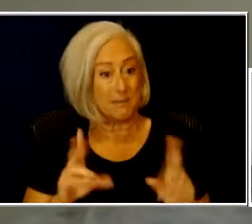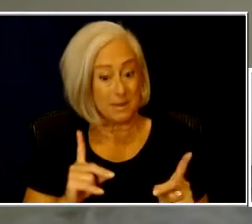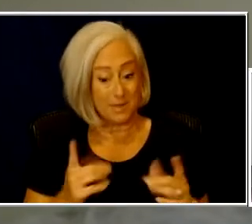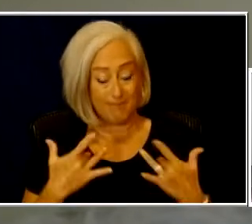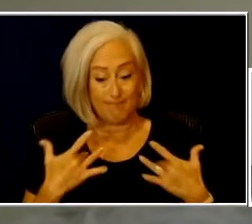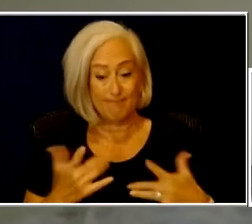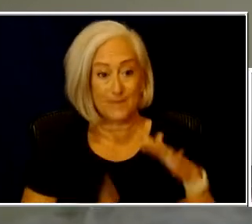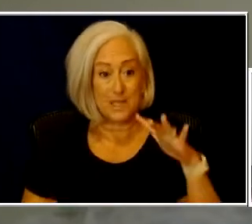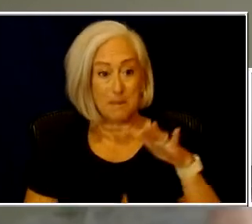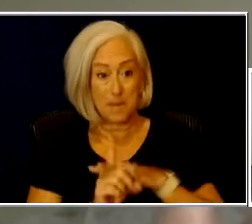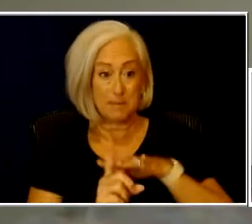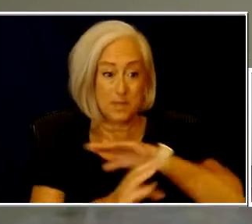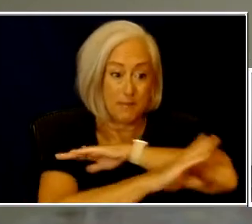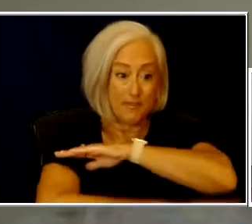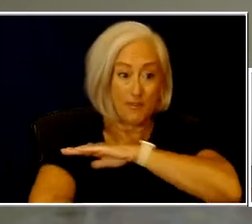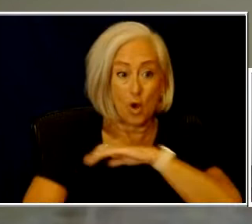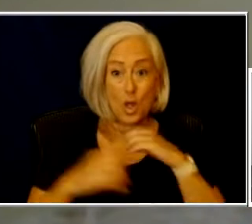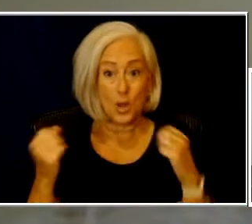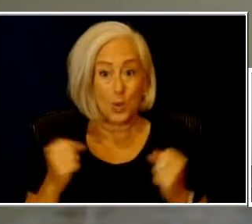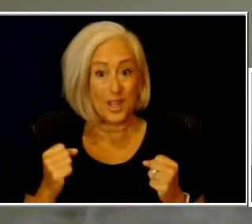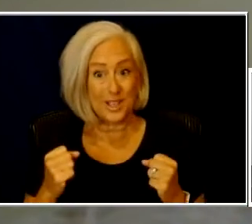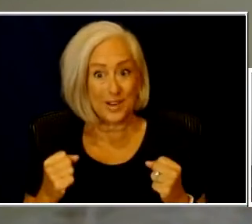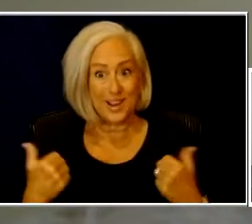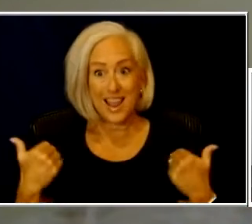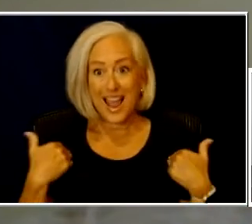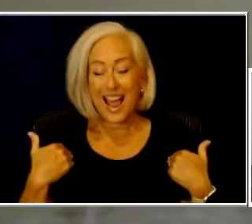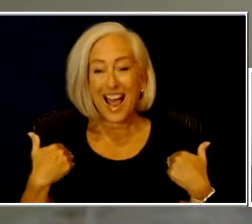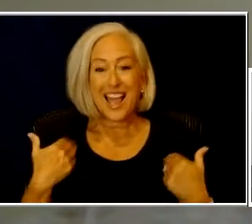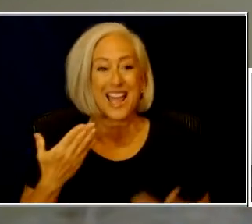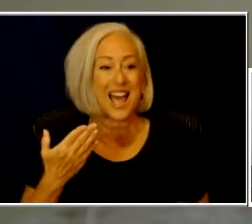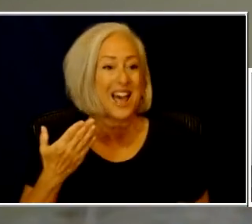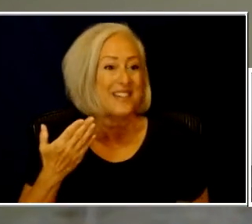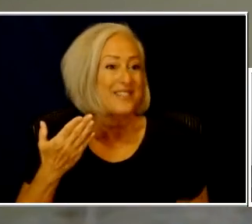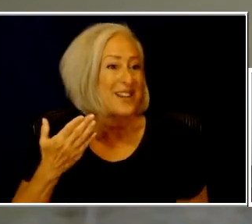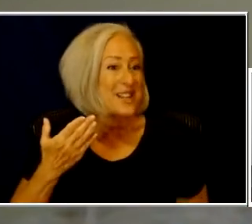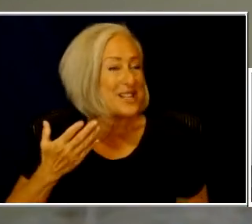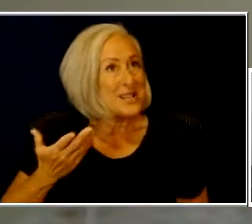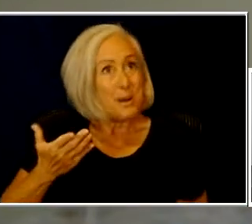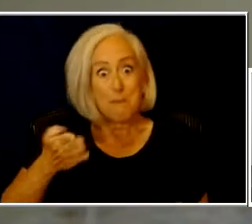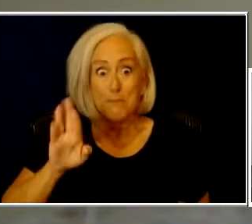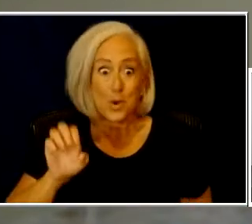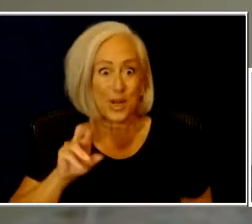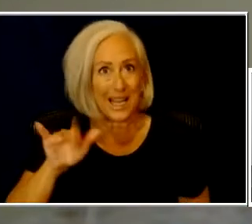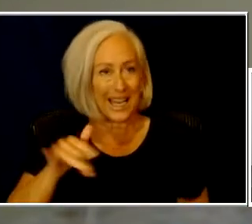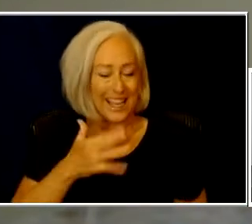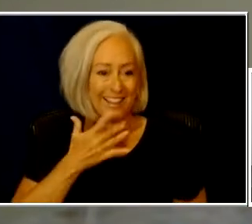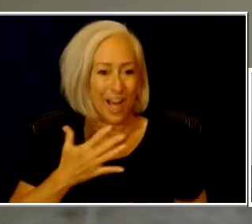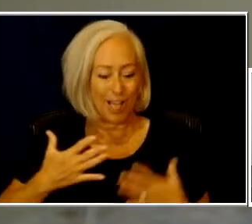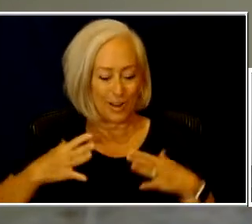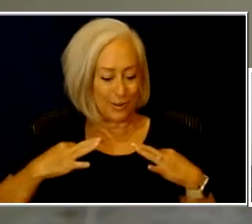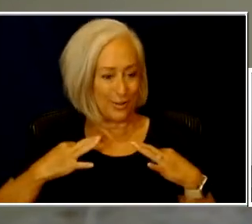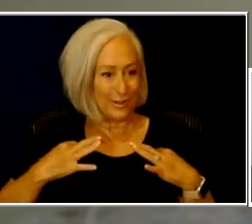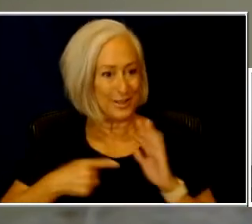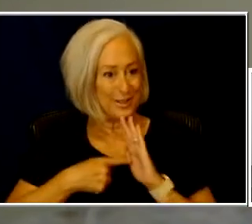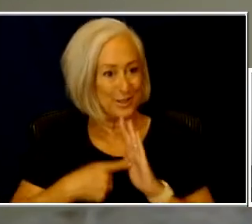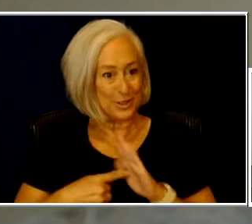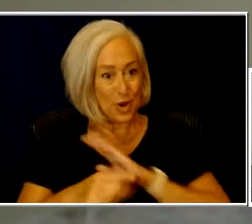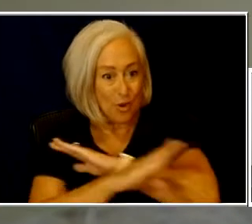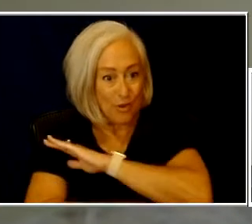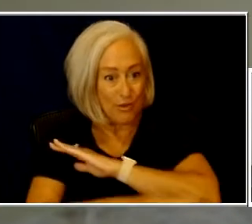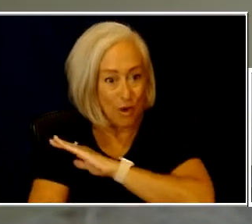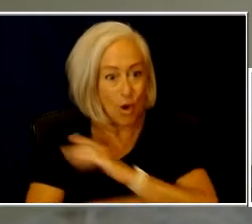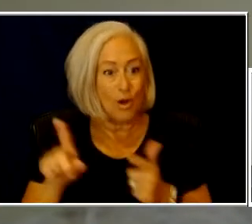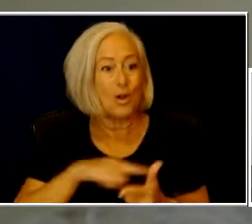winter. So I've got on my burgundy to bring about fall because it's upon us. And for some folks, come fall, their mood starts to